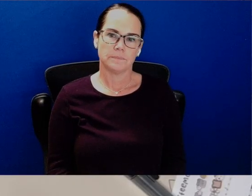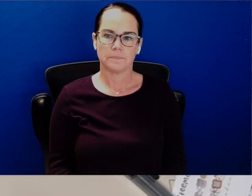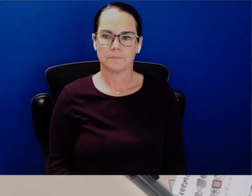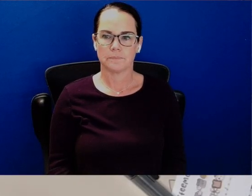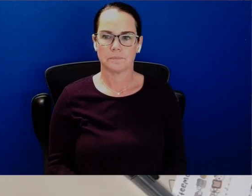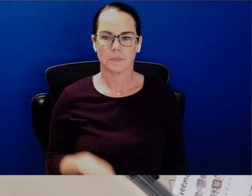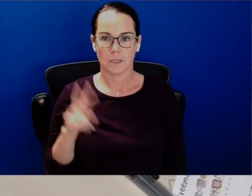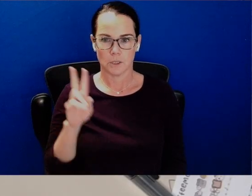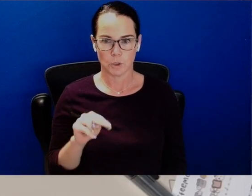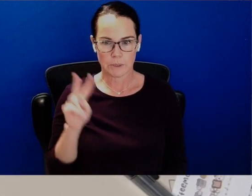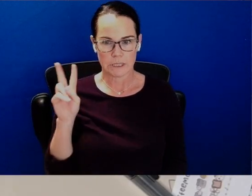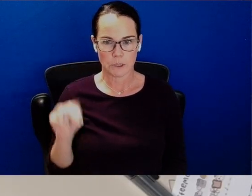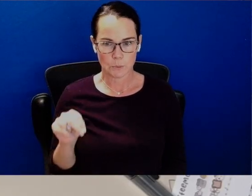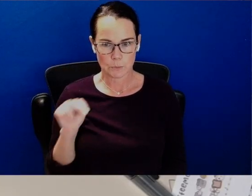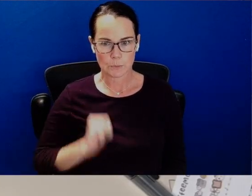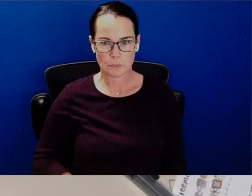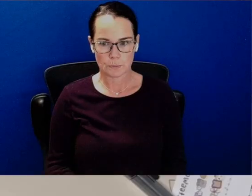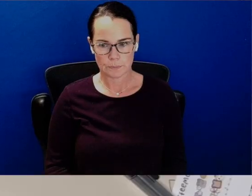$22.